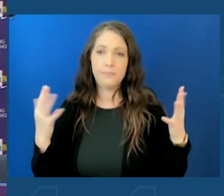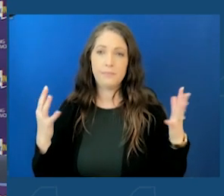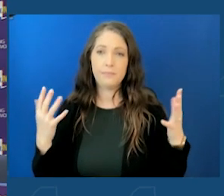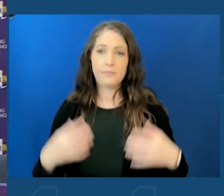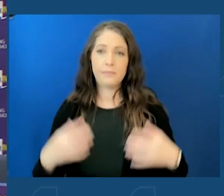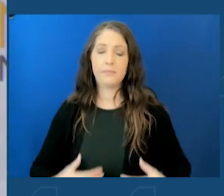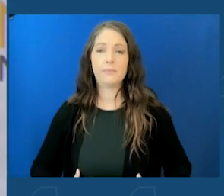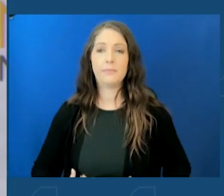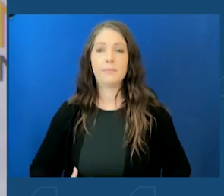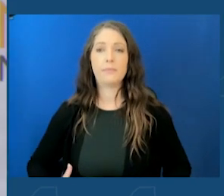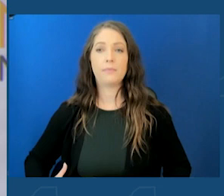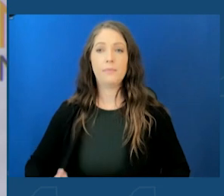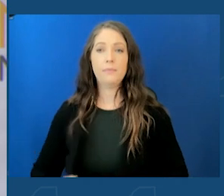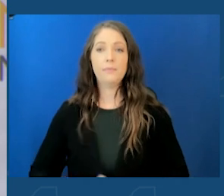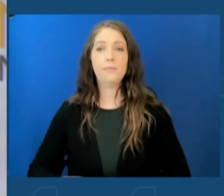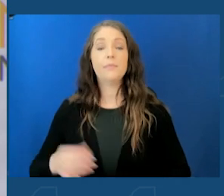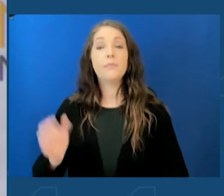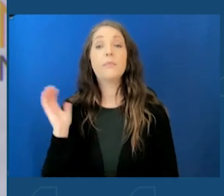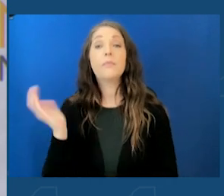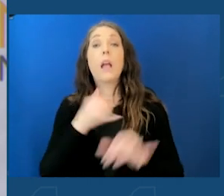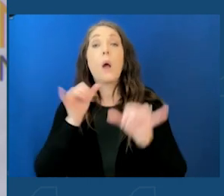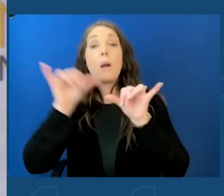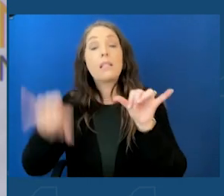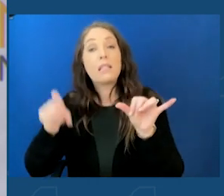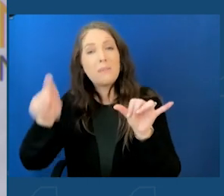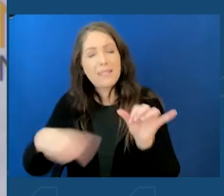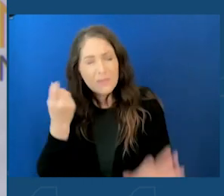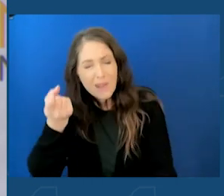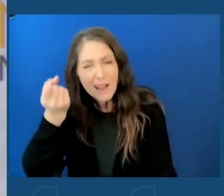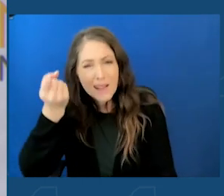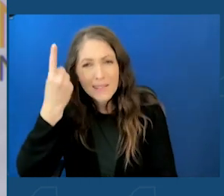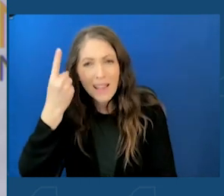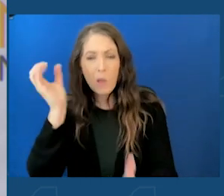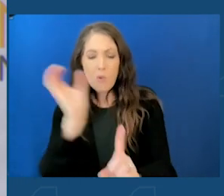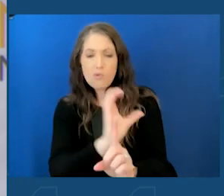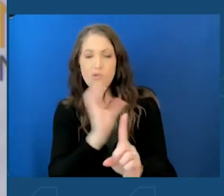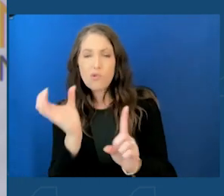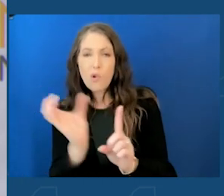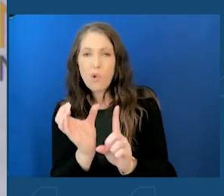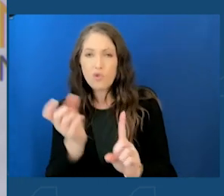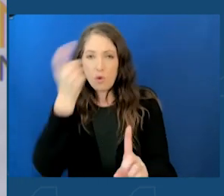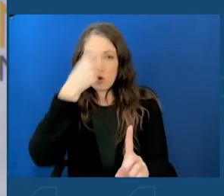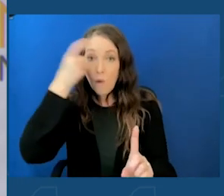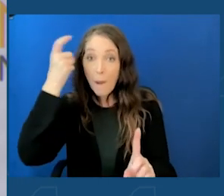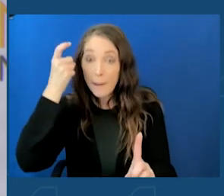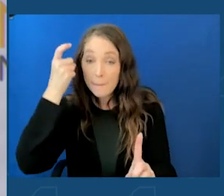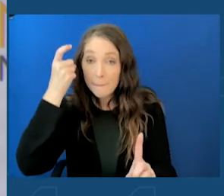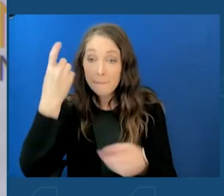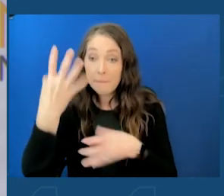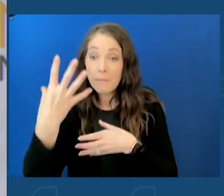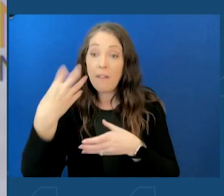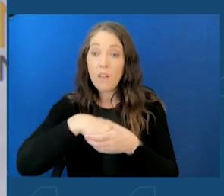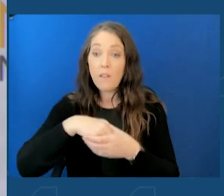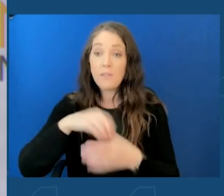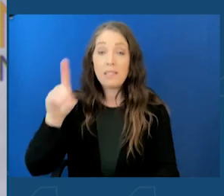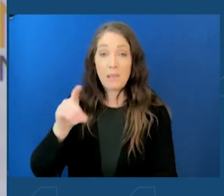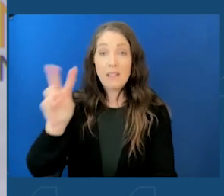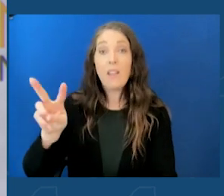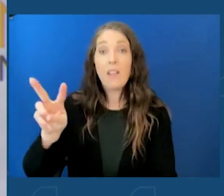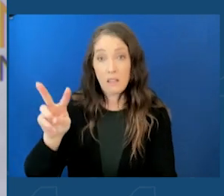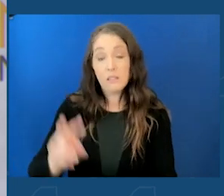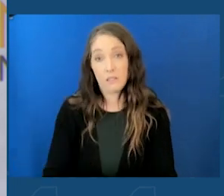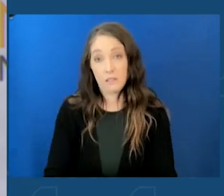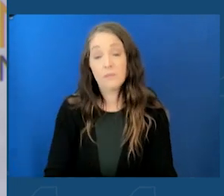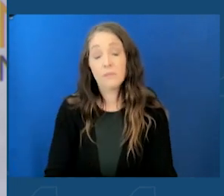Our systems need to understand the cultural trauma that also comes along with domestic violence. And it's